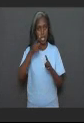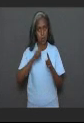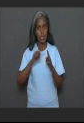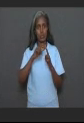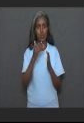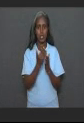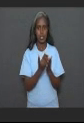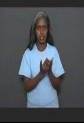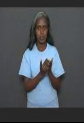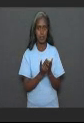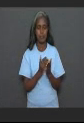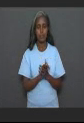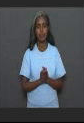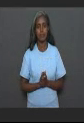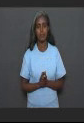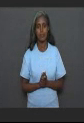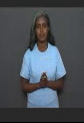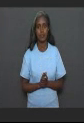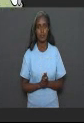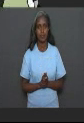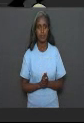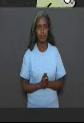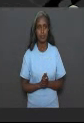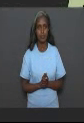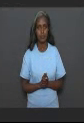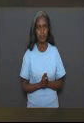Let's get back to our lesson.